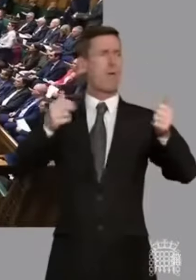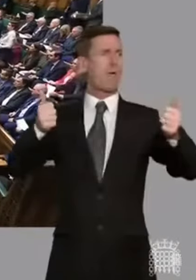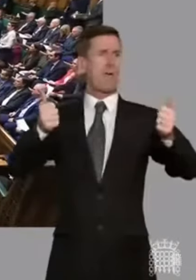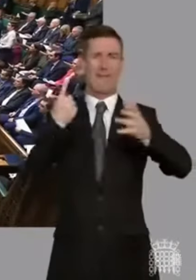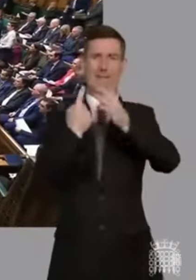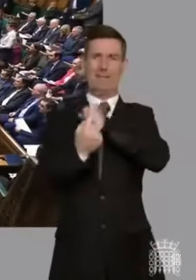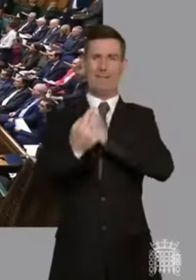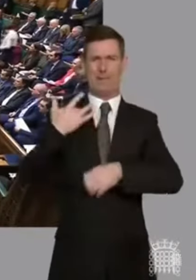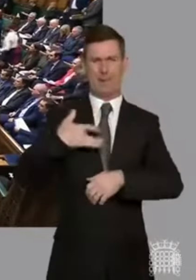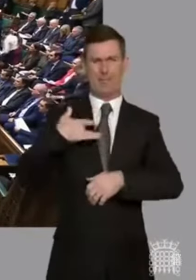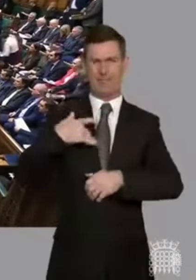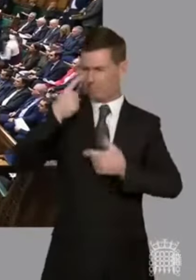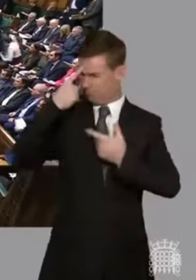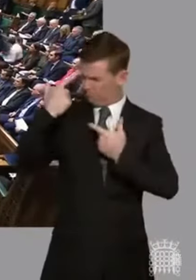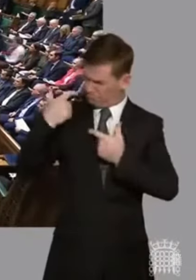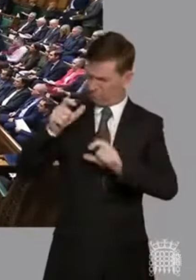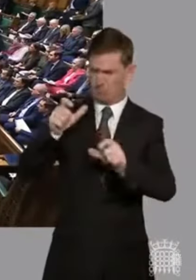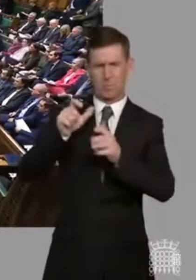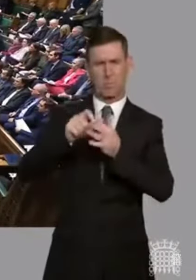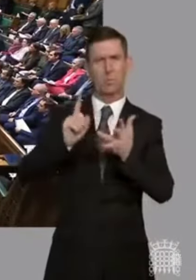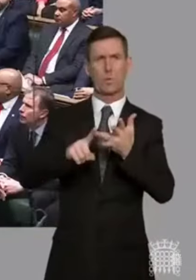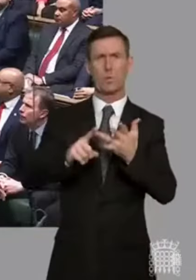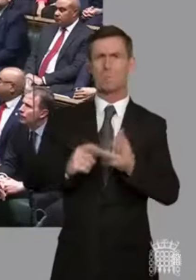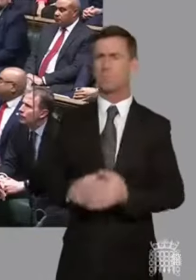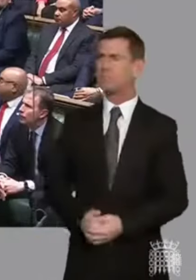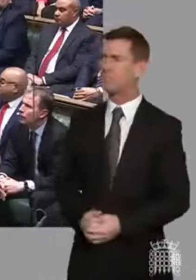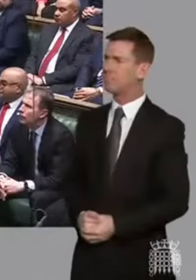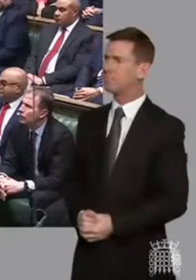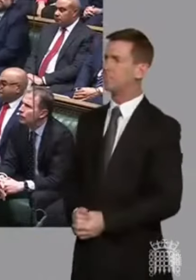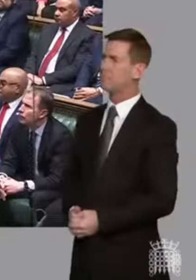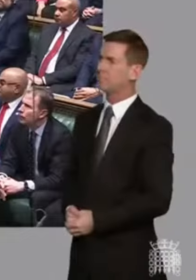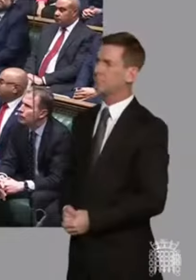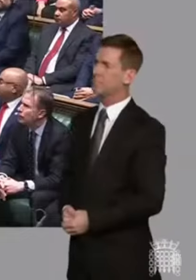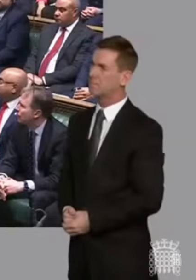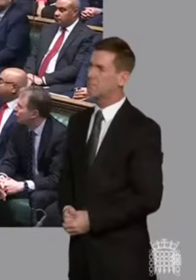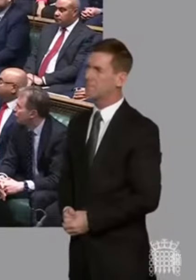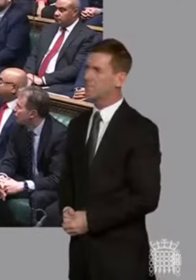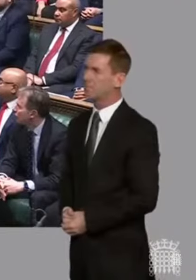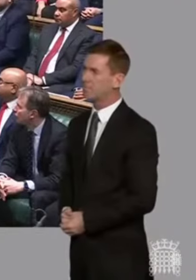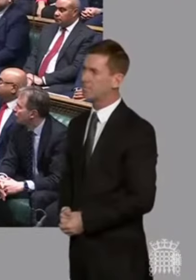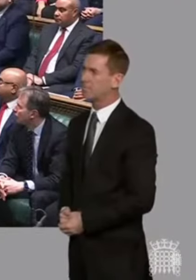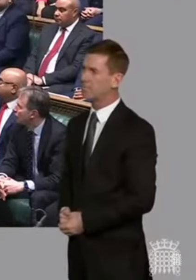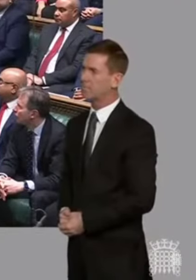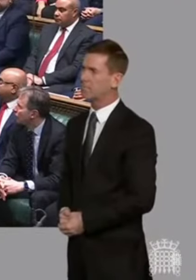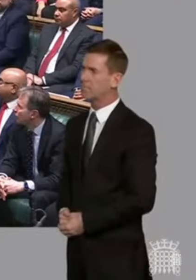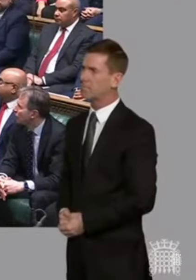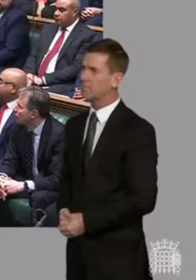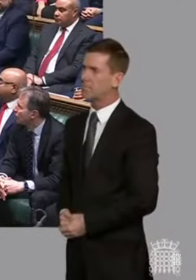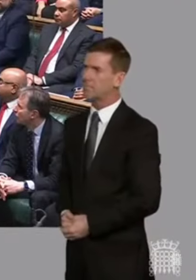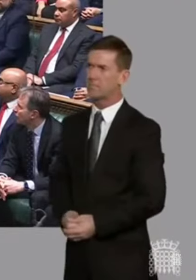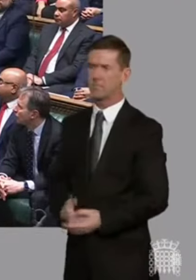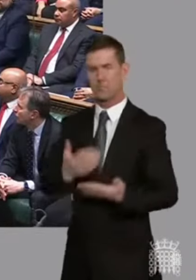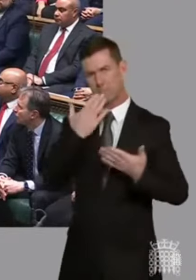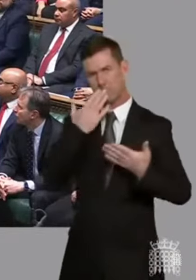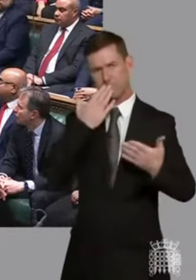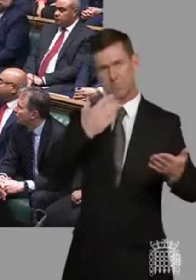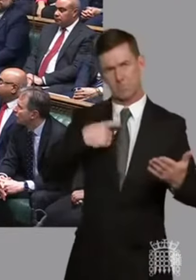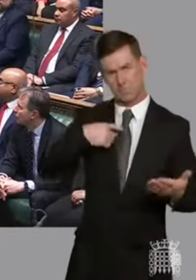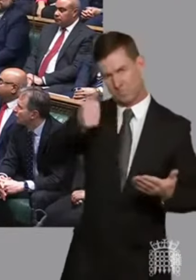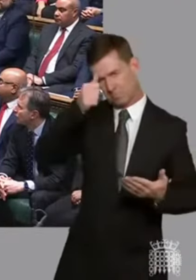much, Mr. Speaker. Mr. Speaker, 83 proud pottery workers woke up on Monday morning with no job following the collapse of the 200-year-old